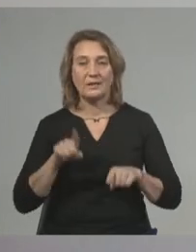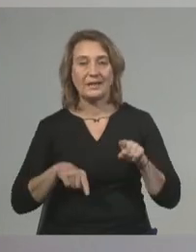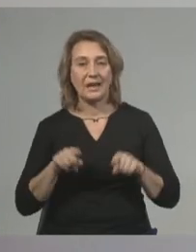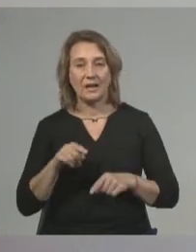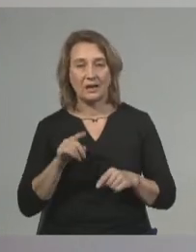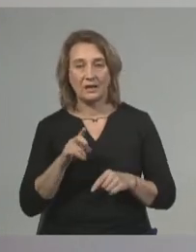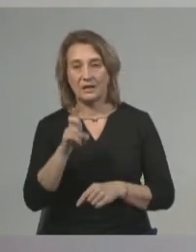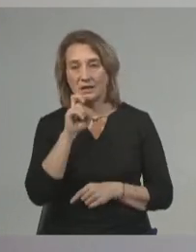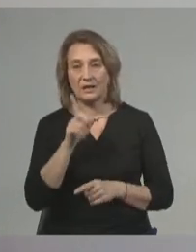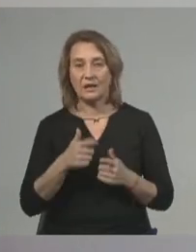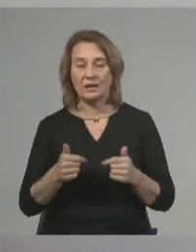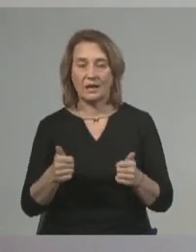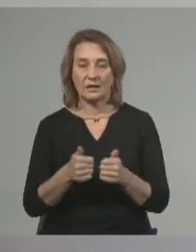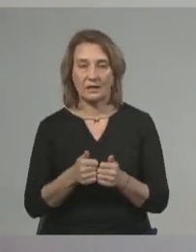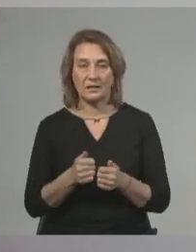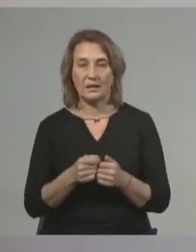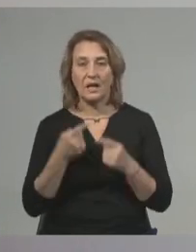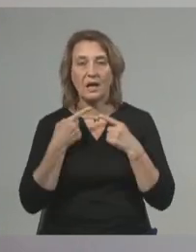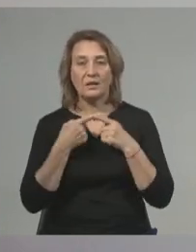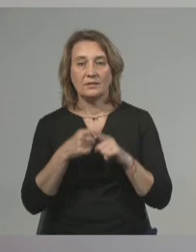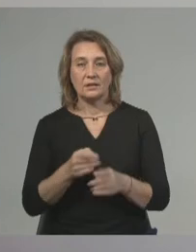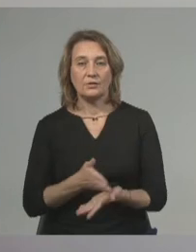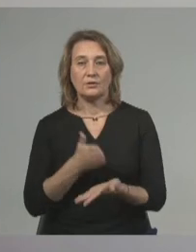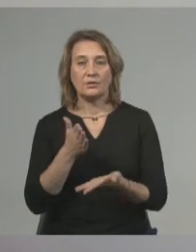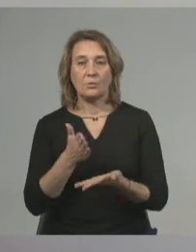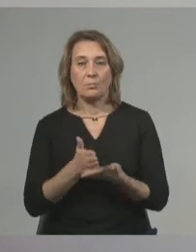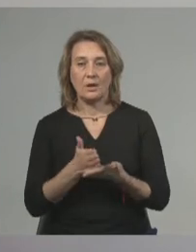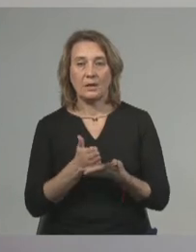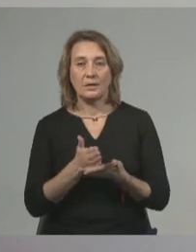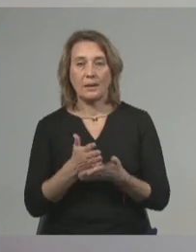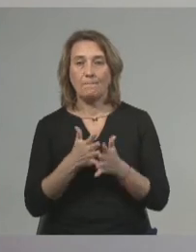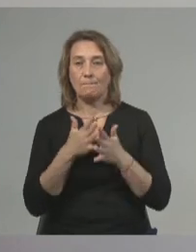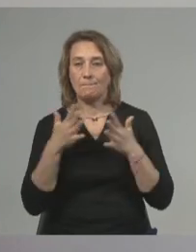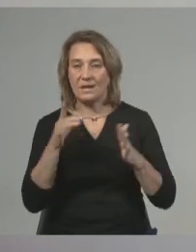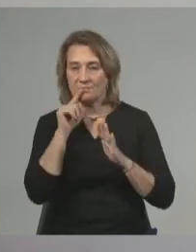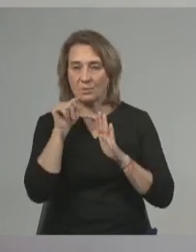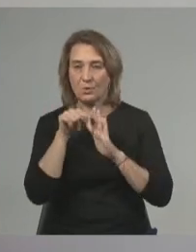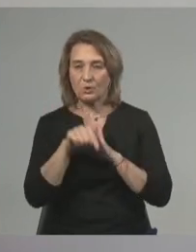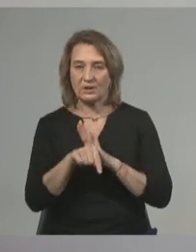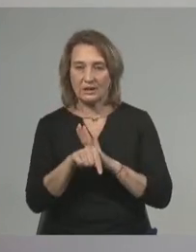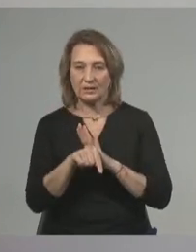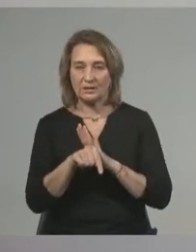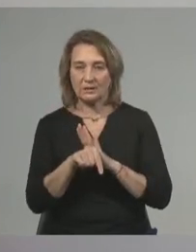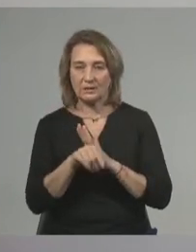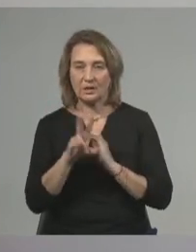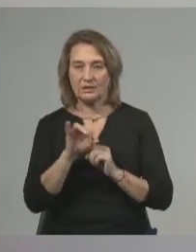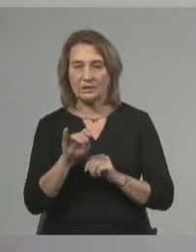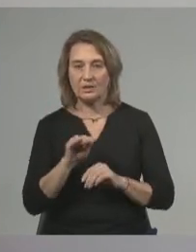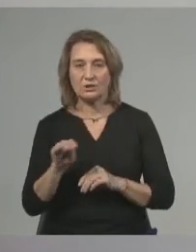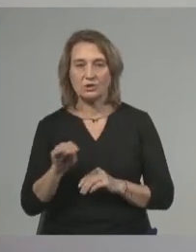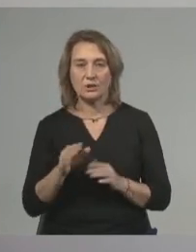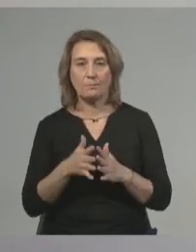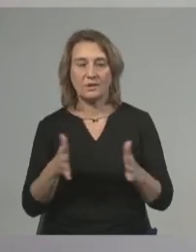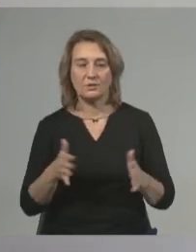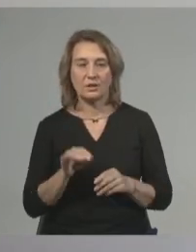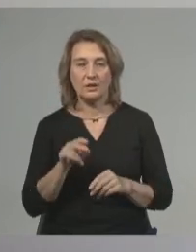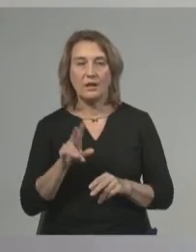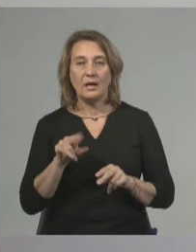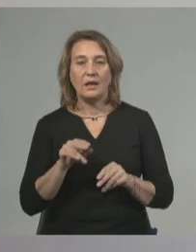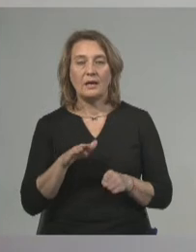that helps us keep focused also on some of the more underlying structural issues behind it okay thank